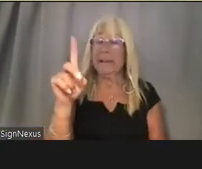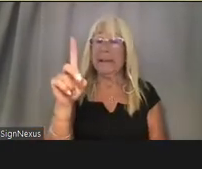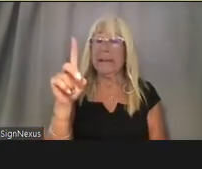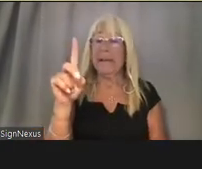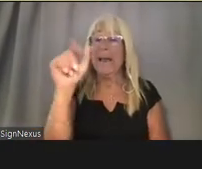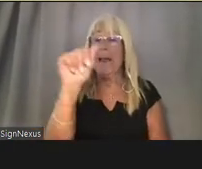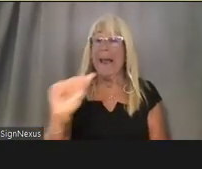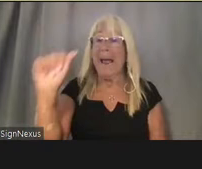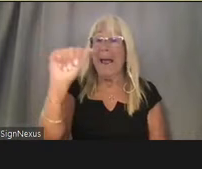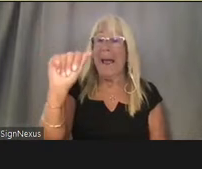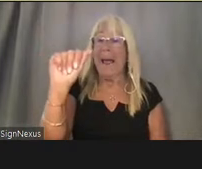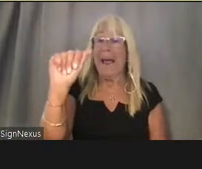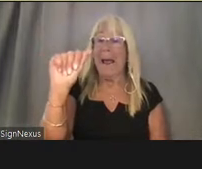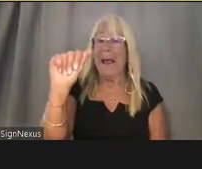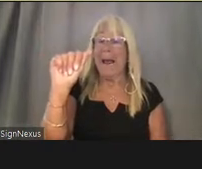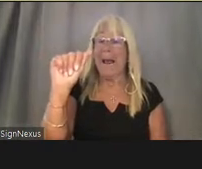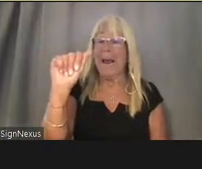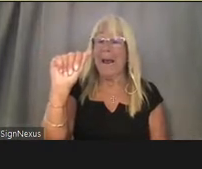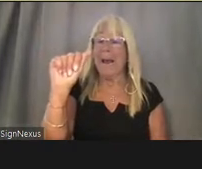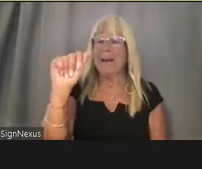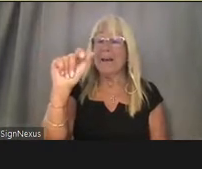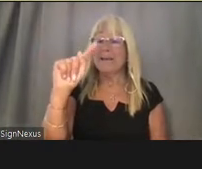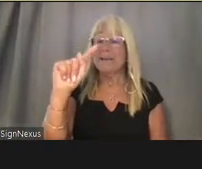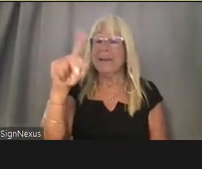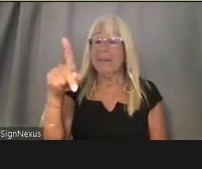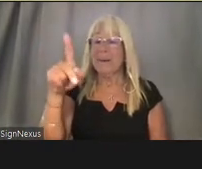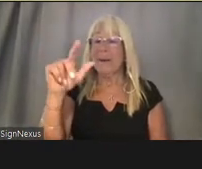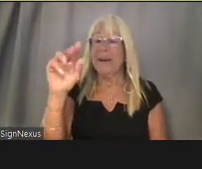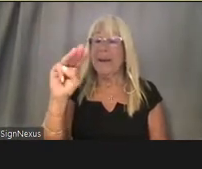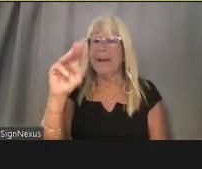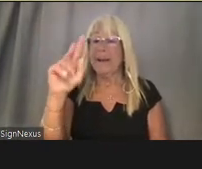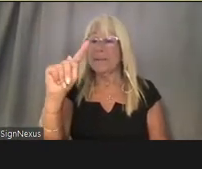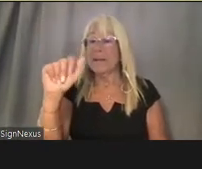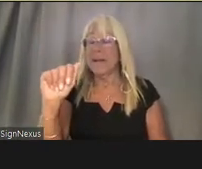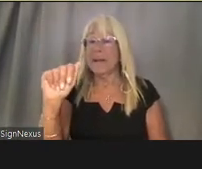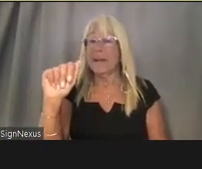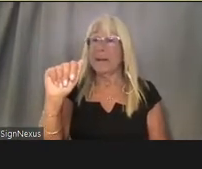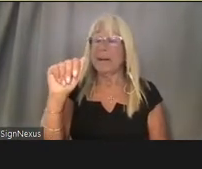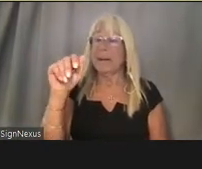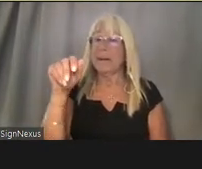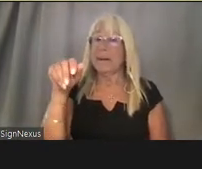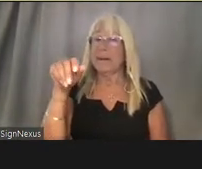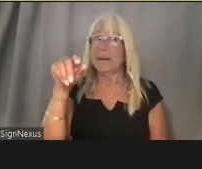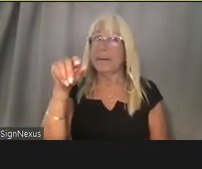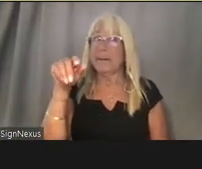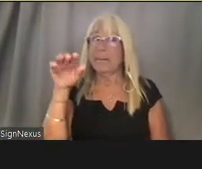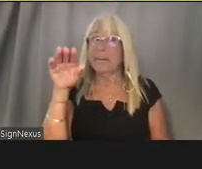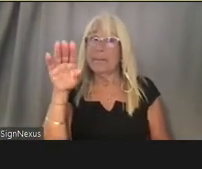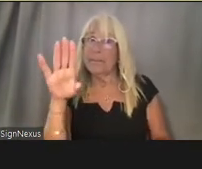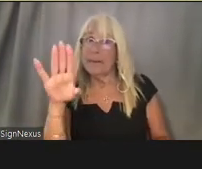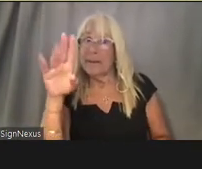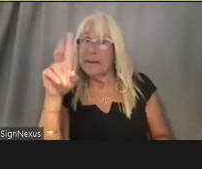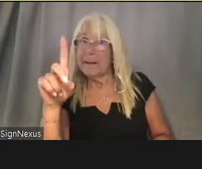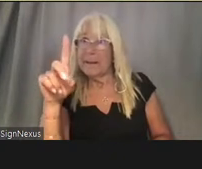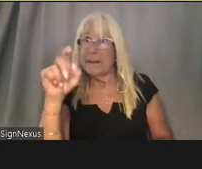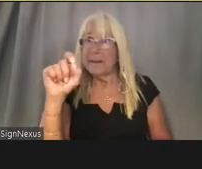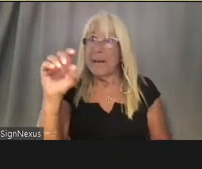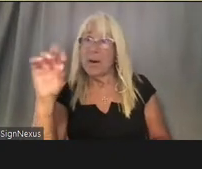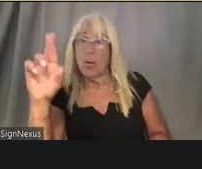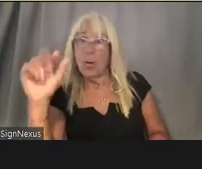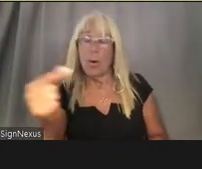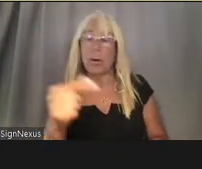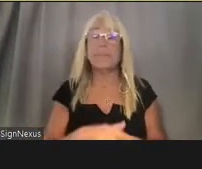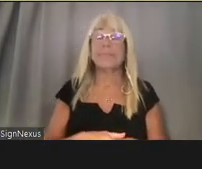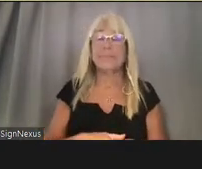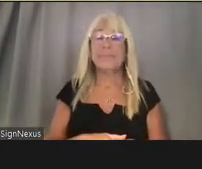at to cbdtp mtabt.org such comments will be considered equally and carry the same